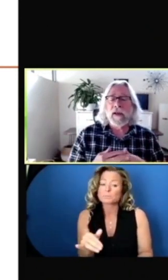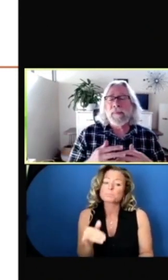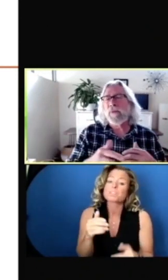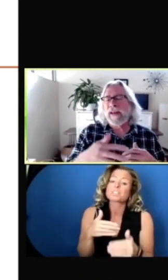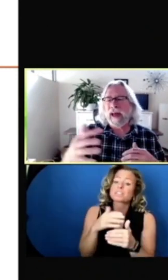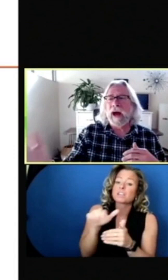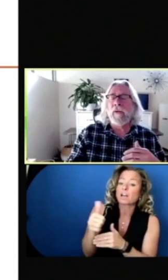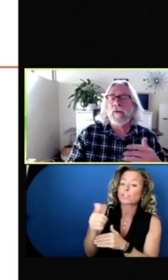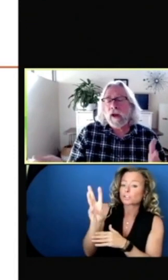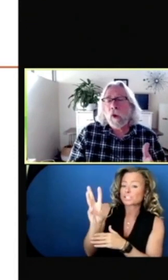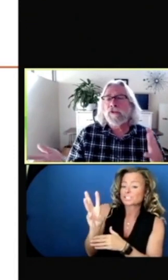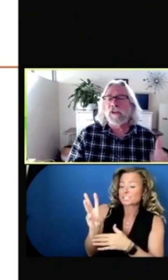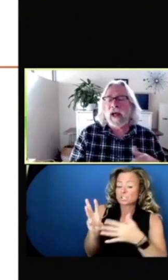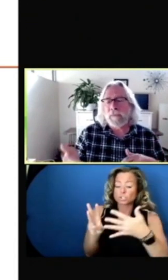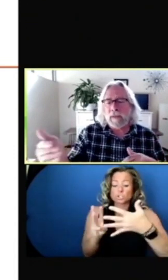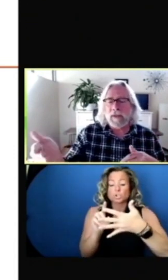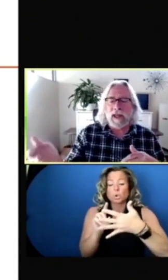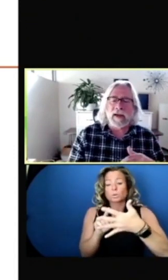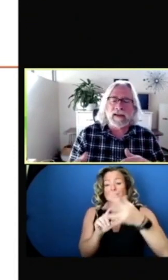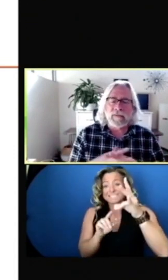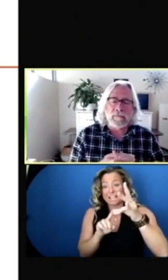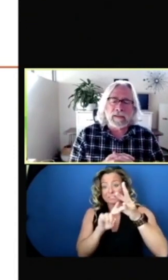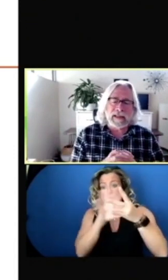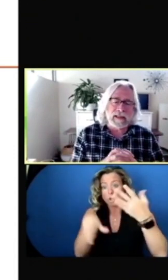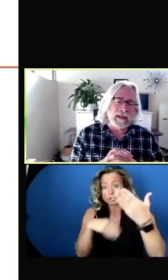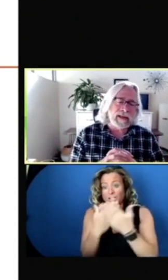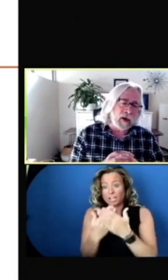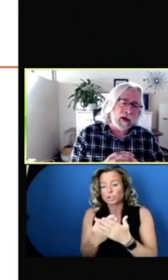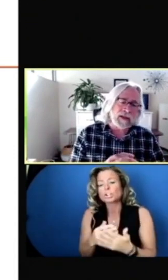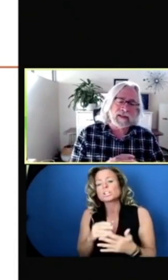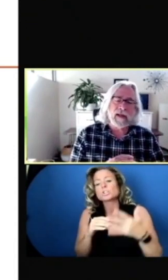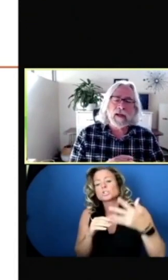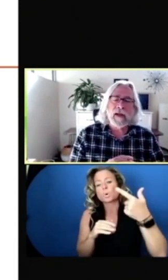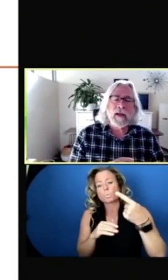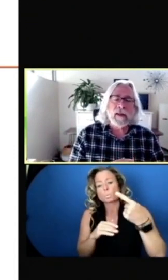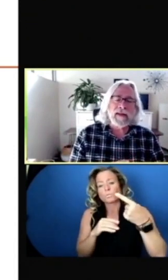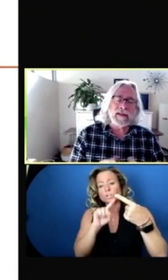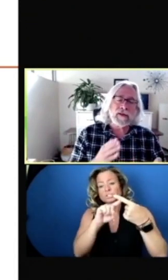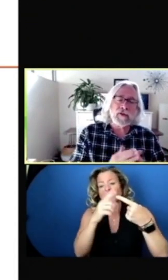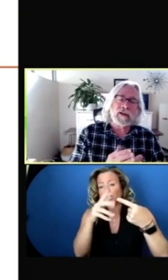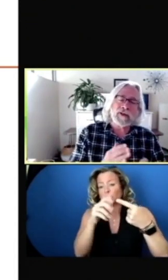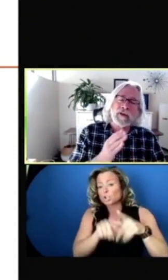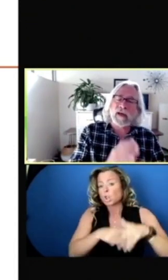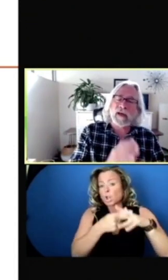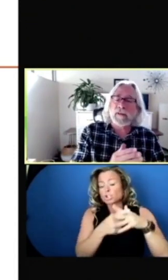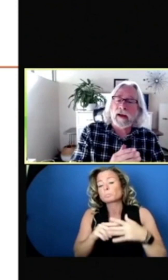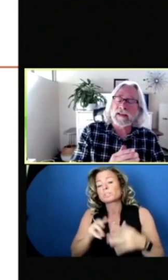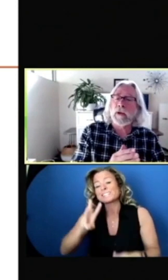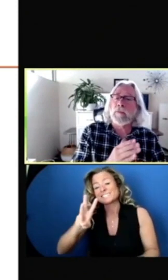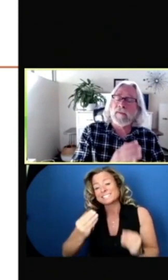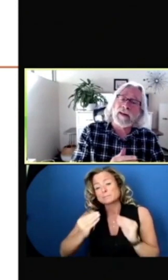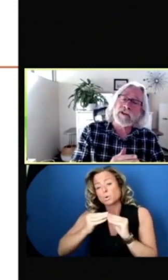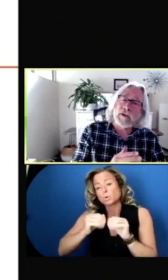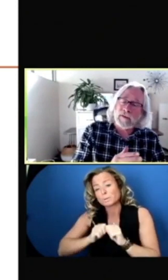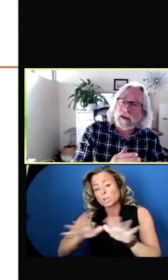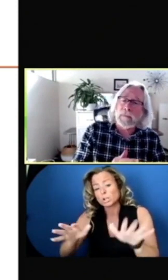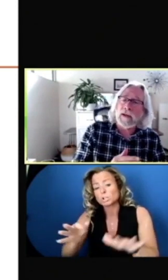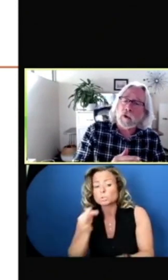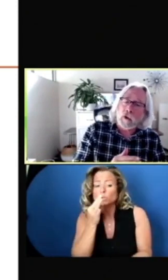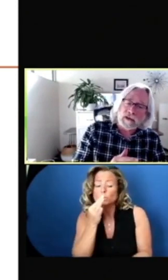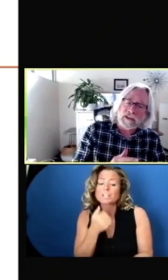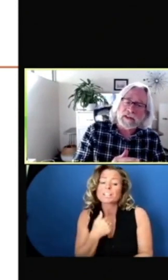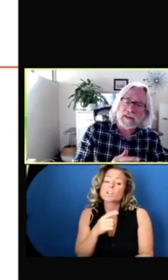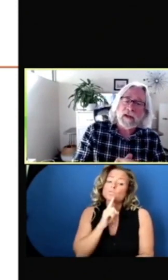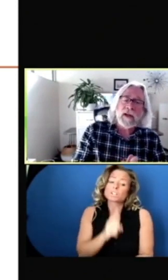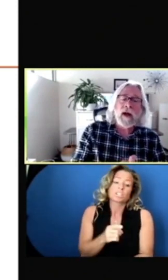6, between now and we hope July, but maybe that might bleed a little bit into August. These are structured, customizable professional